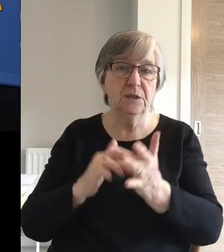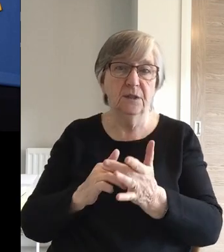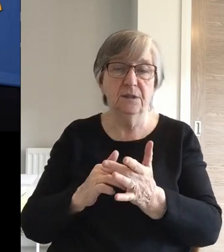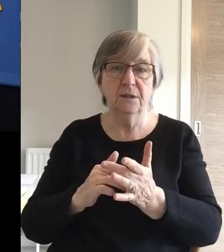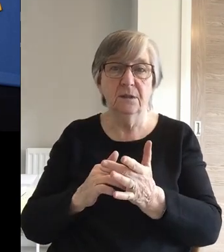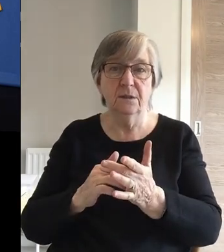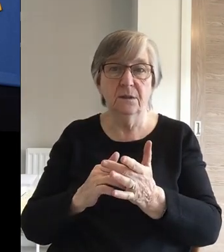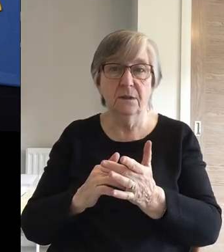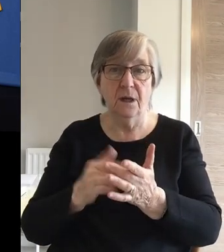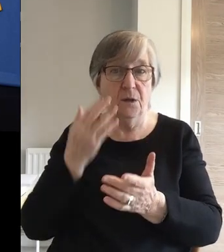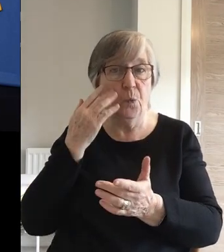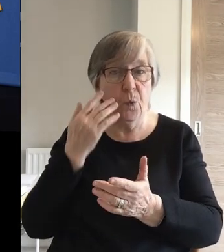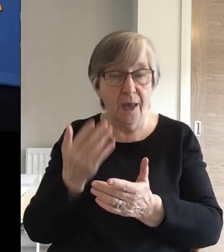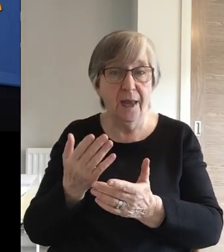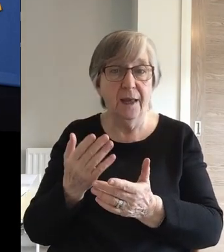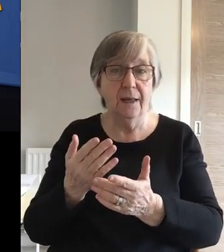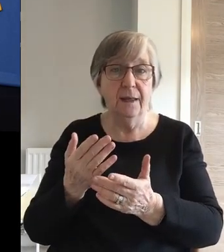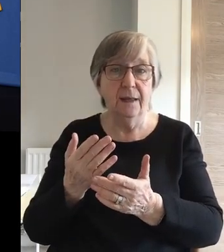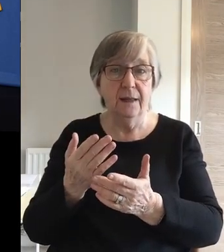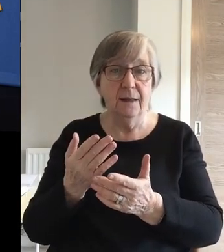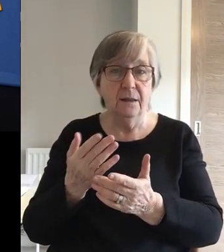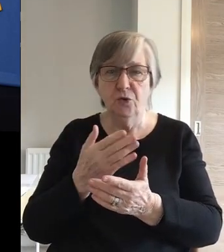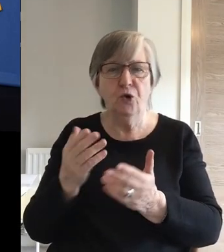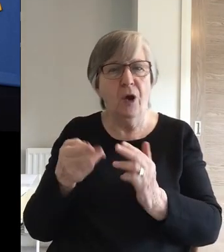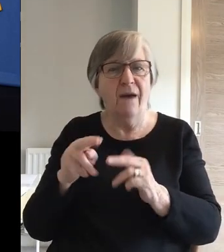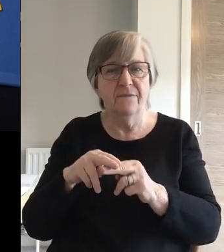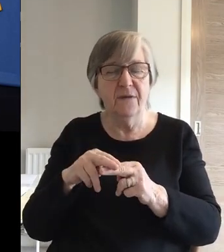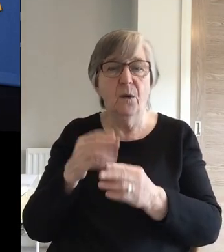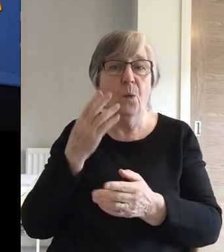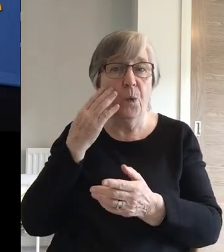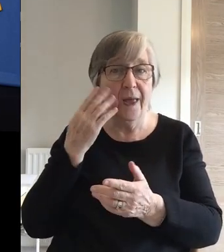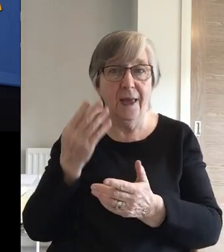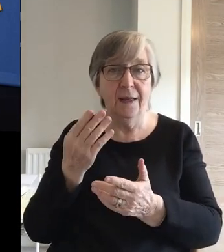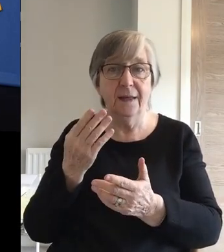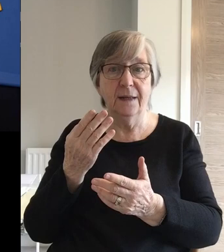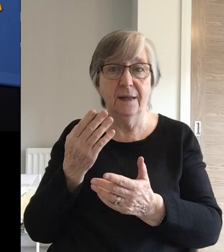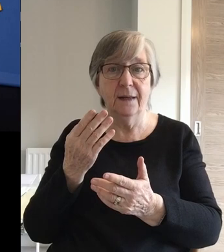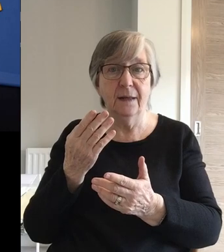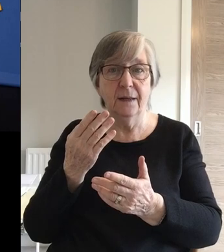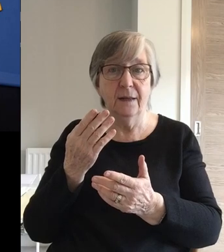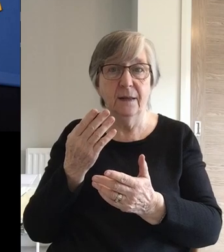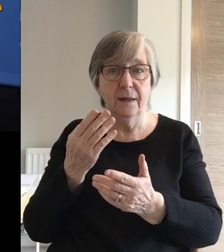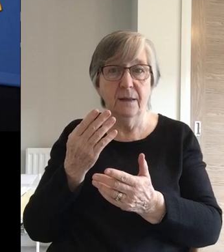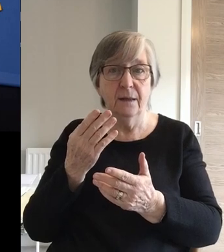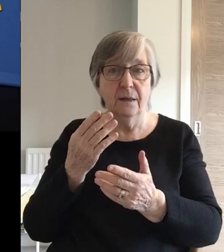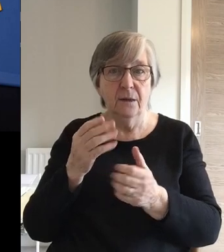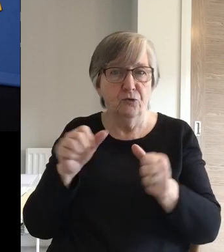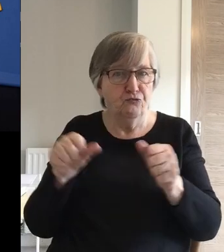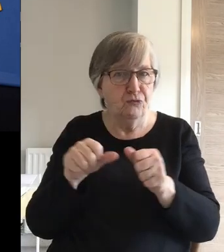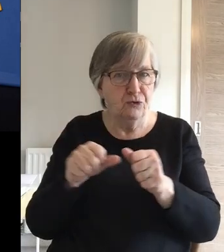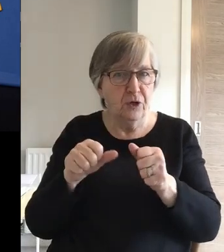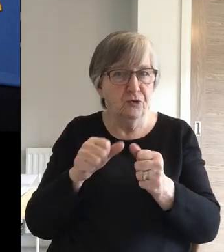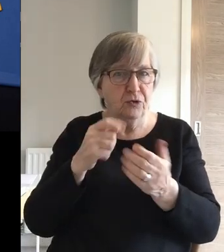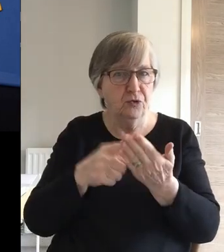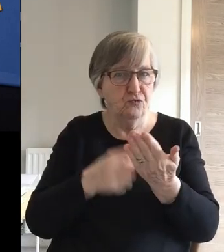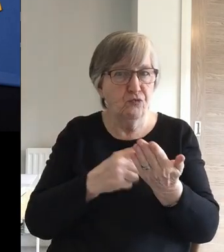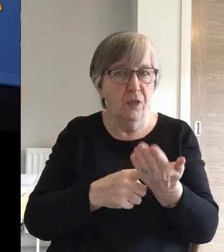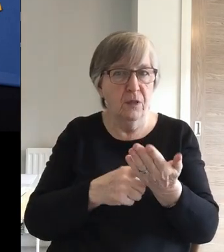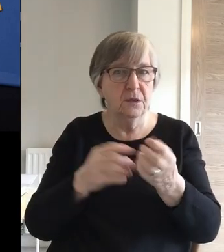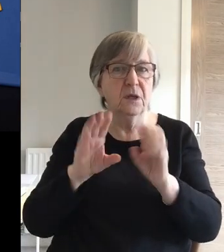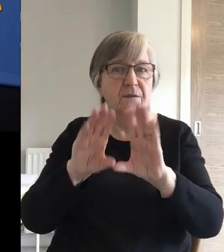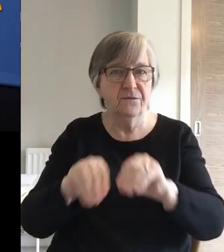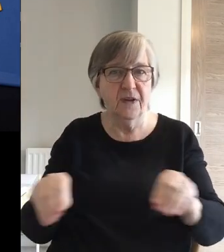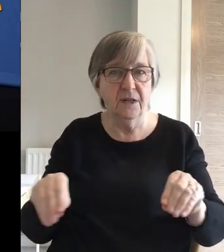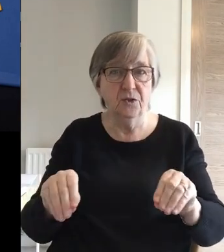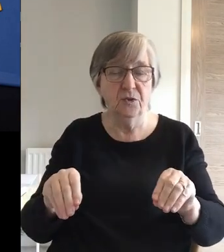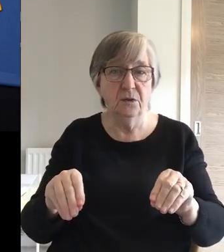And when, and I think it is when rather than if, when restrictions are lifted, are